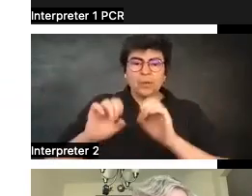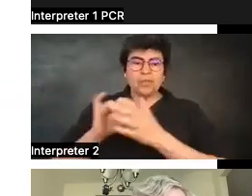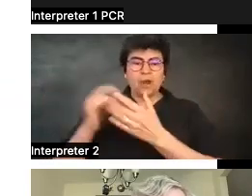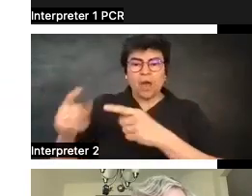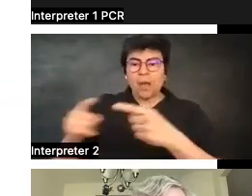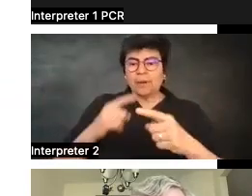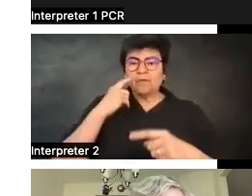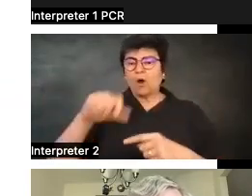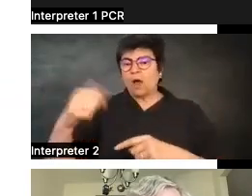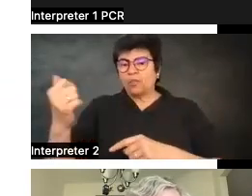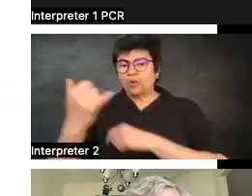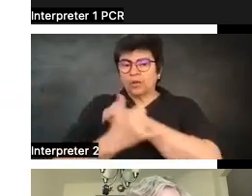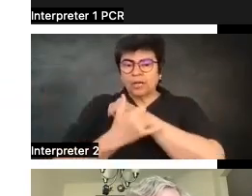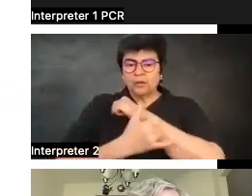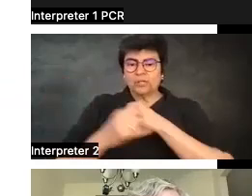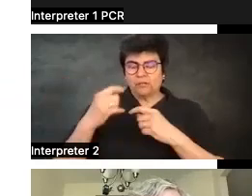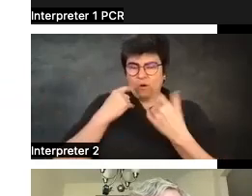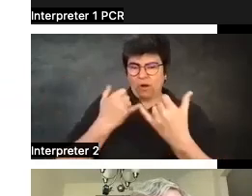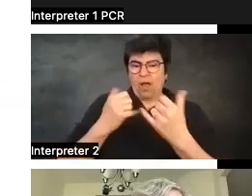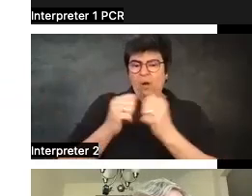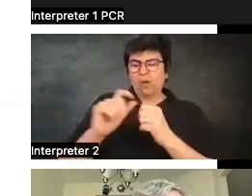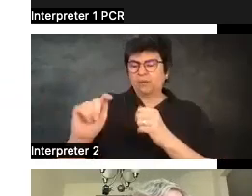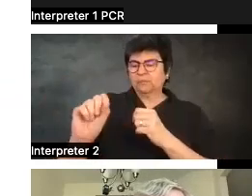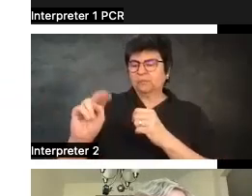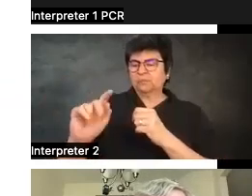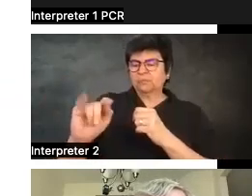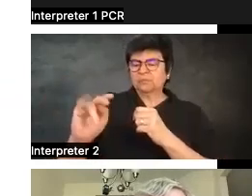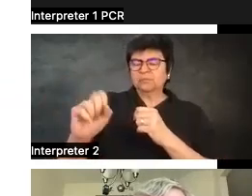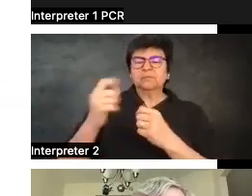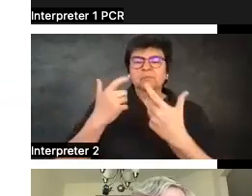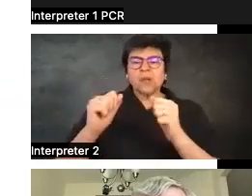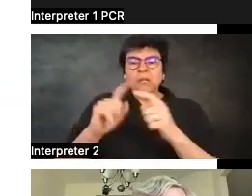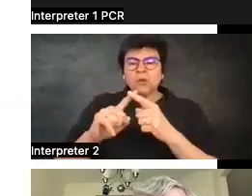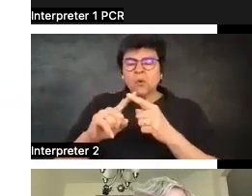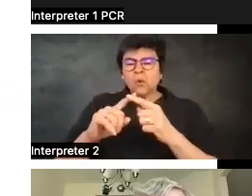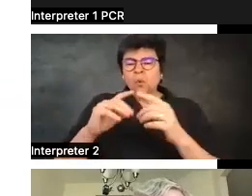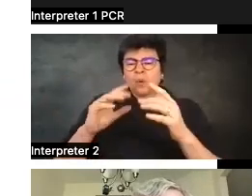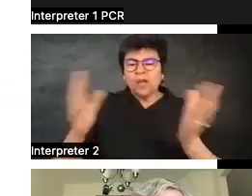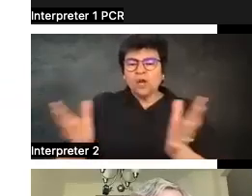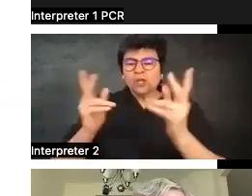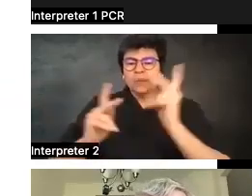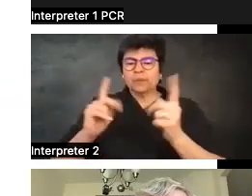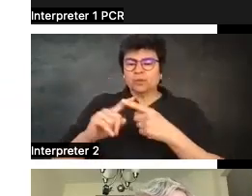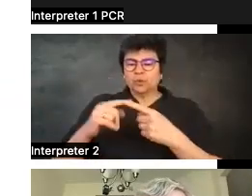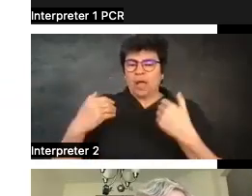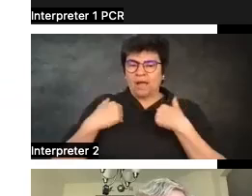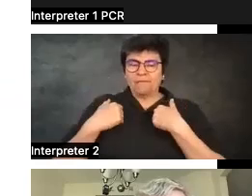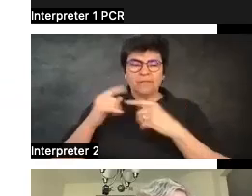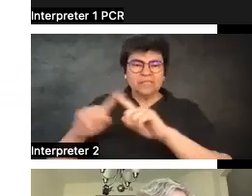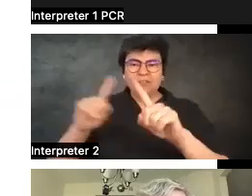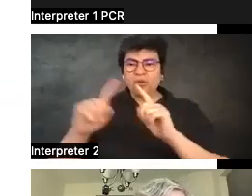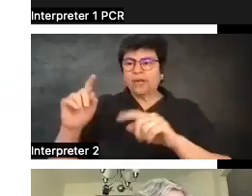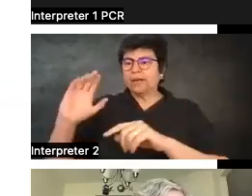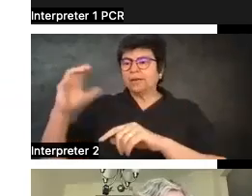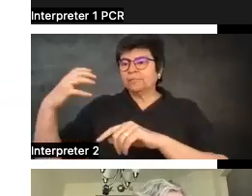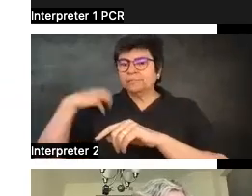other countries at the moment with tontines are trying to encourage people to come from many different employers and